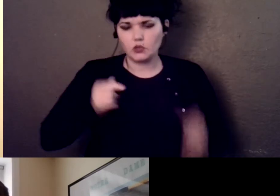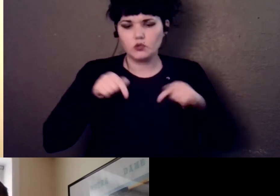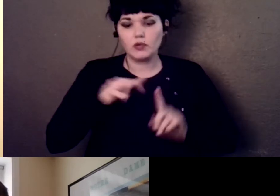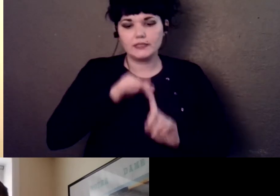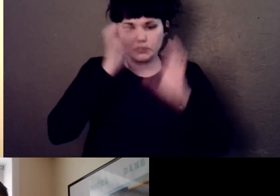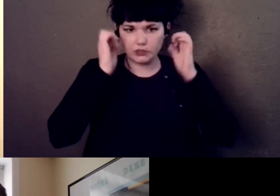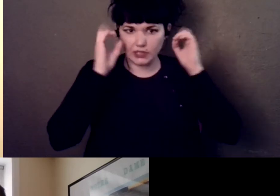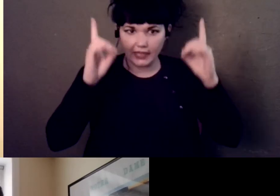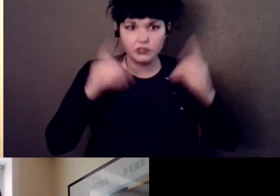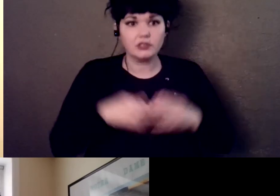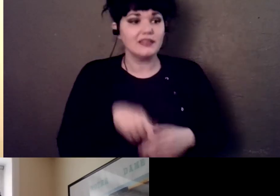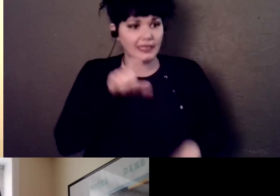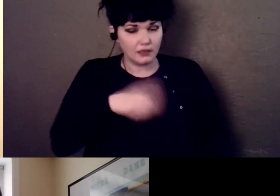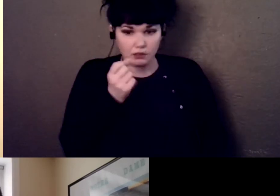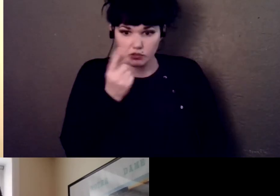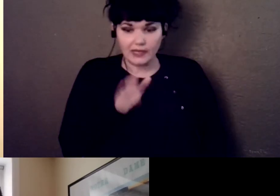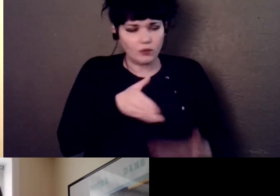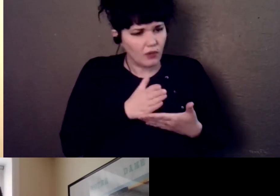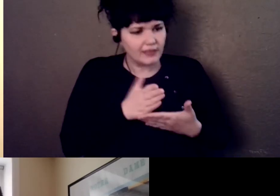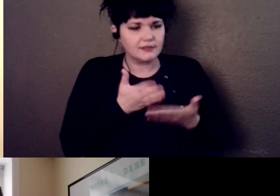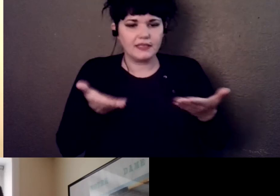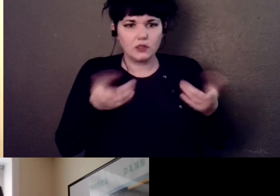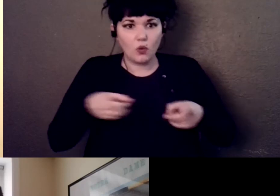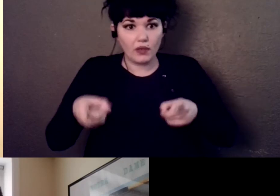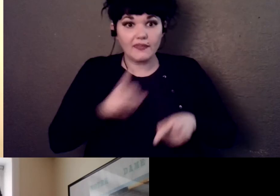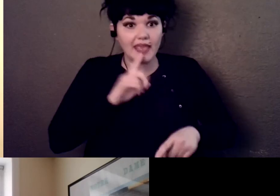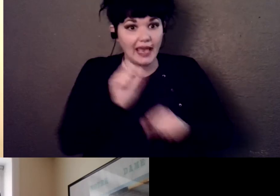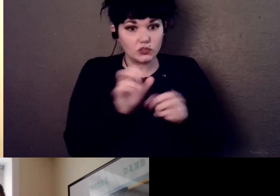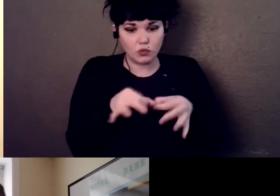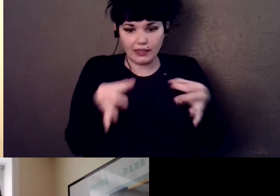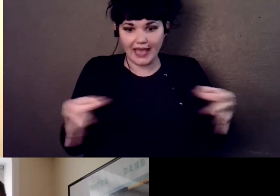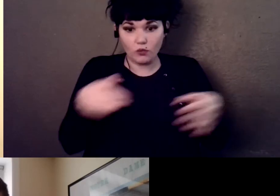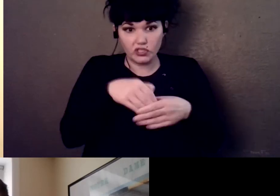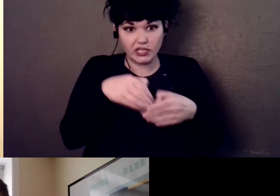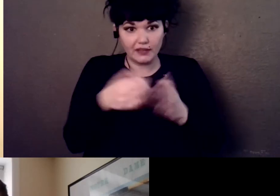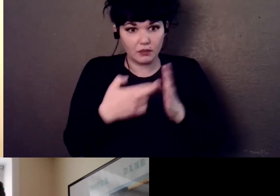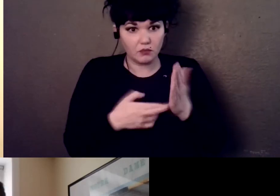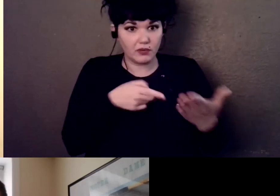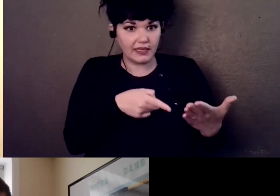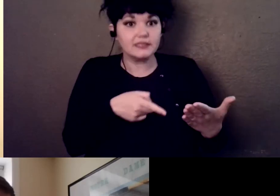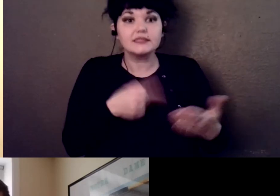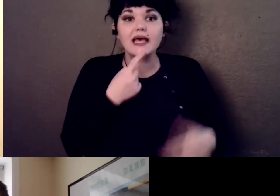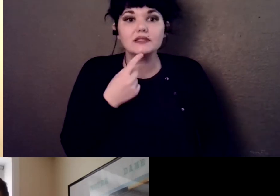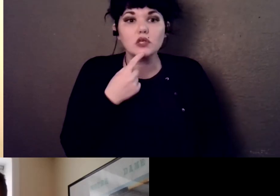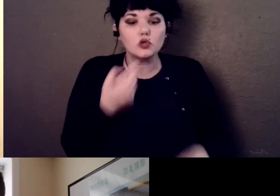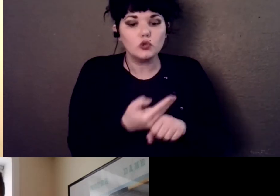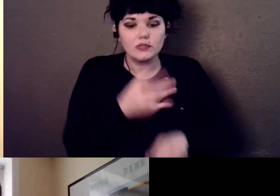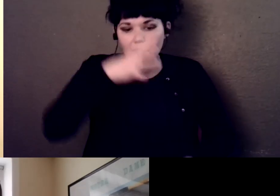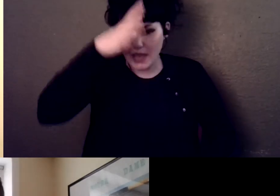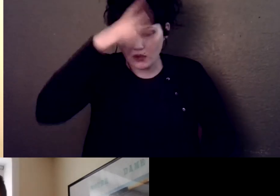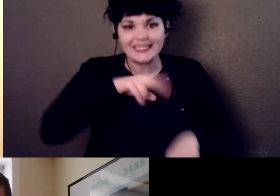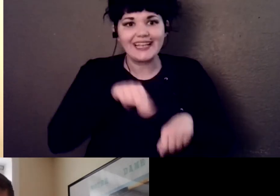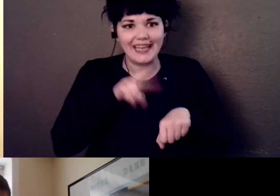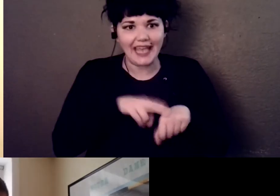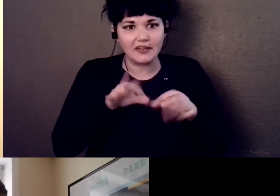and the things that are going on, the actual language in the statute is the parent's native language. So if they